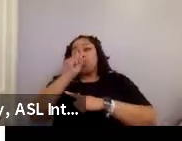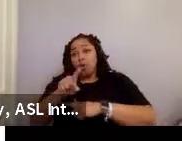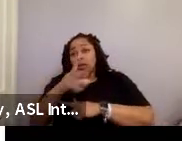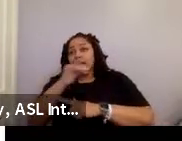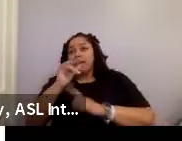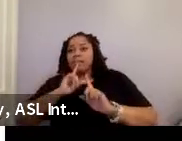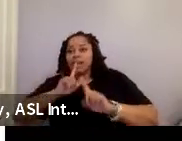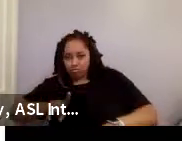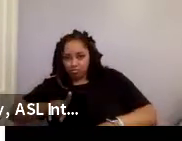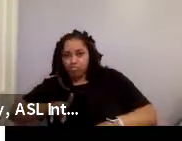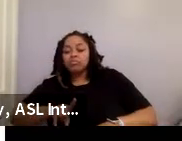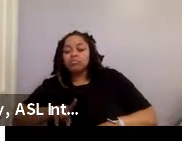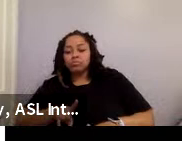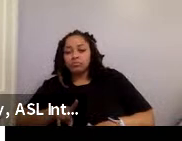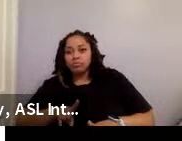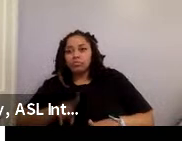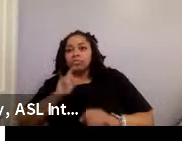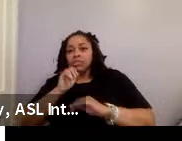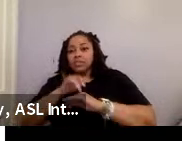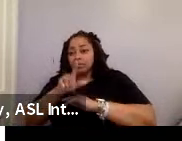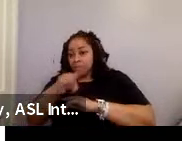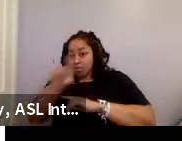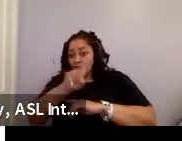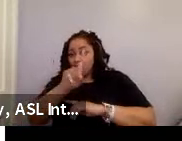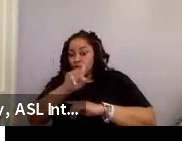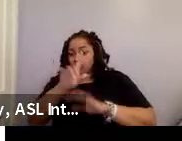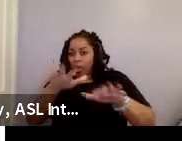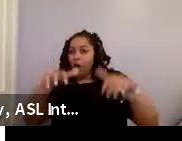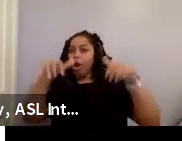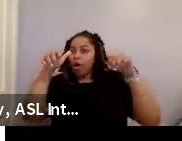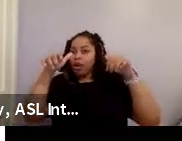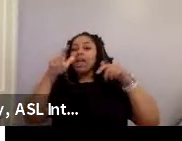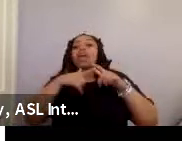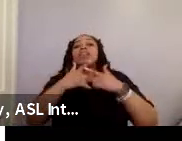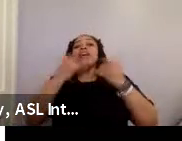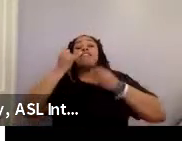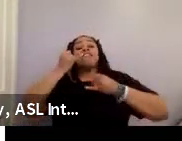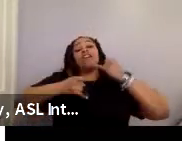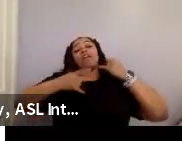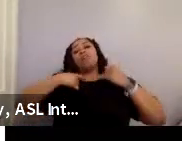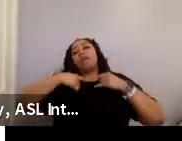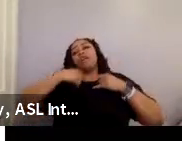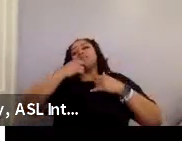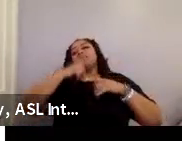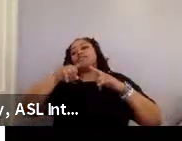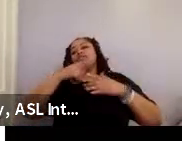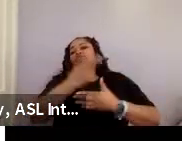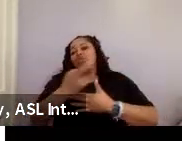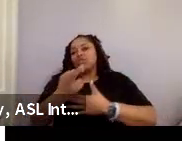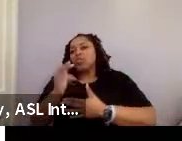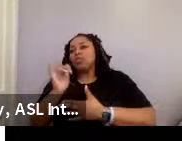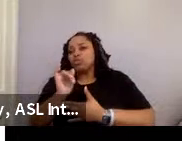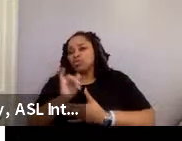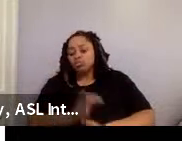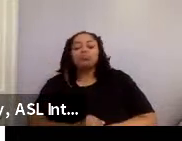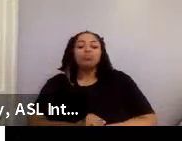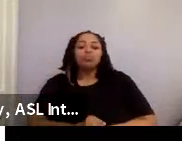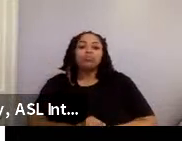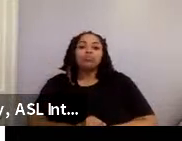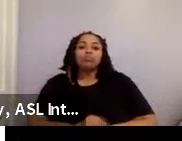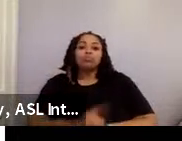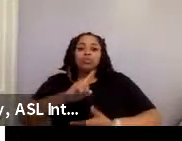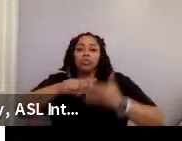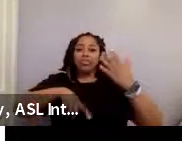answers submitted by you, the audience. And finally, we will have resources So those are the